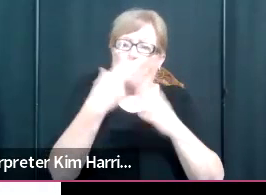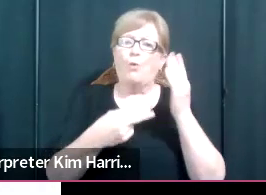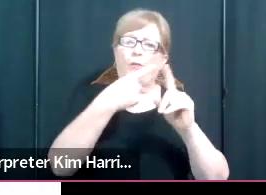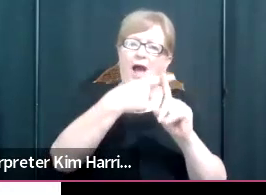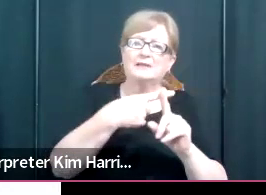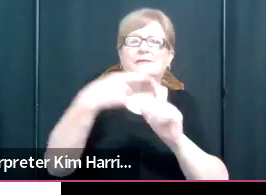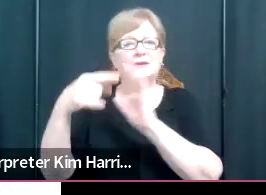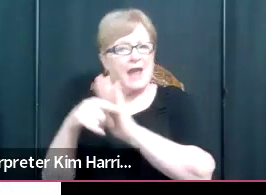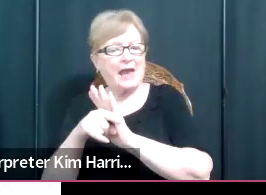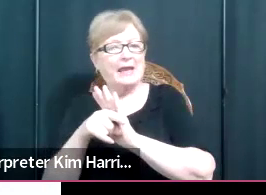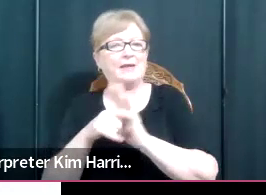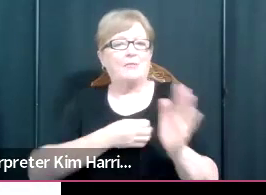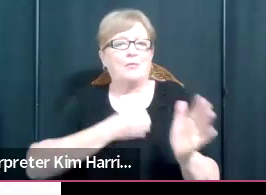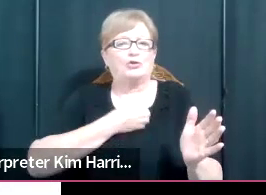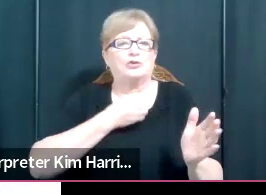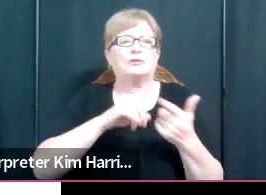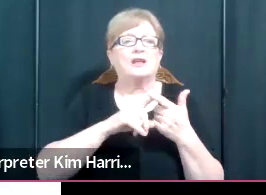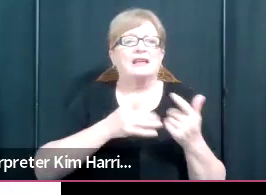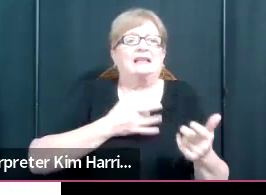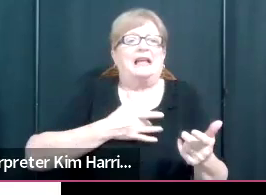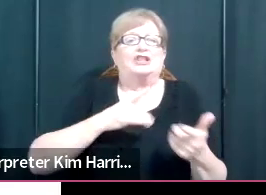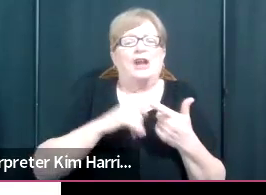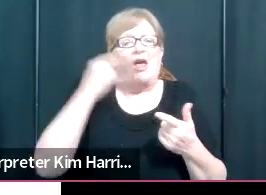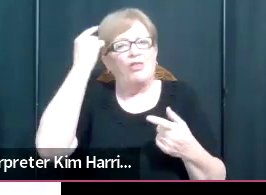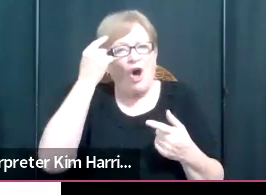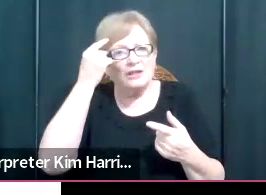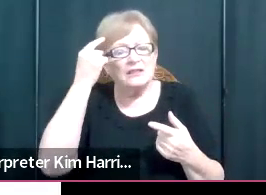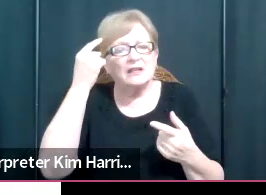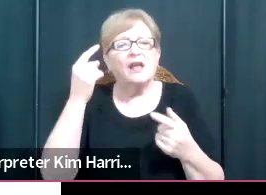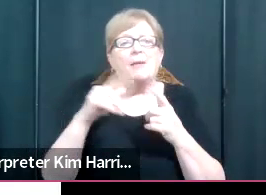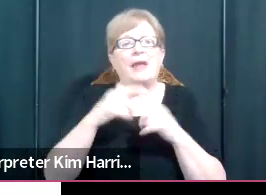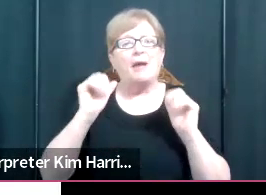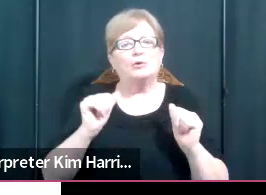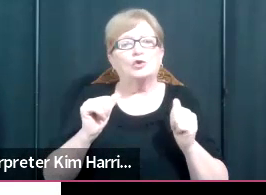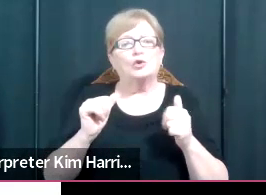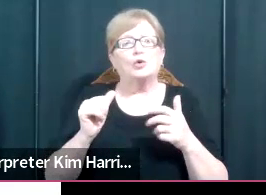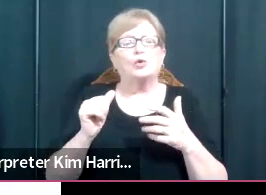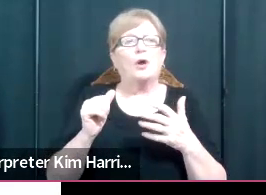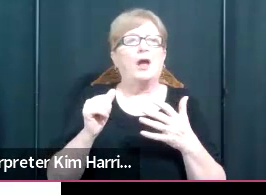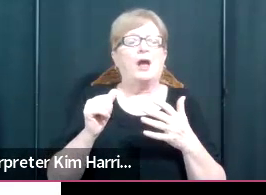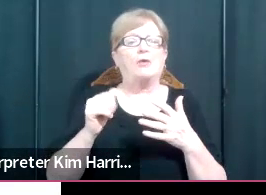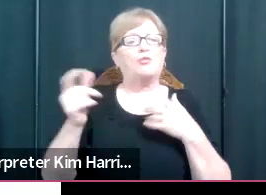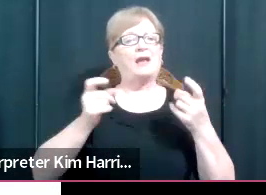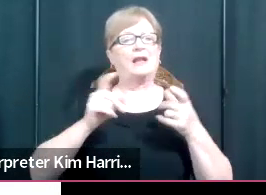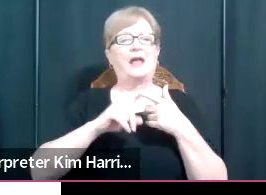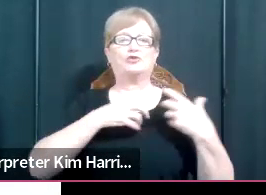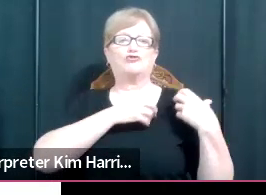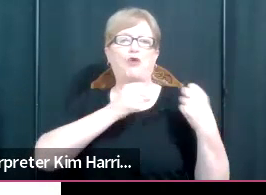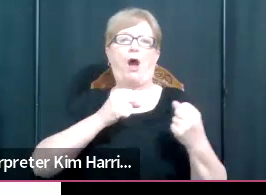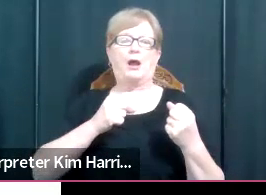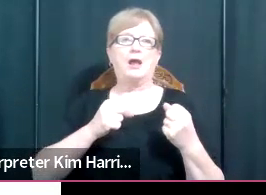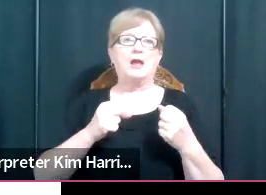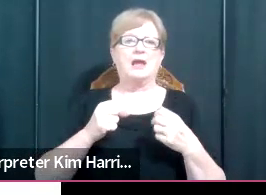emotions, sensations, and thoughts. It includes being able to regulate strong emotions like